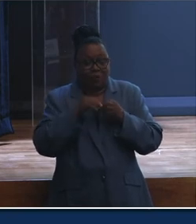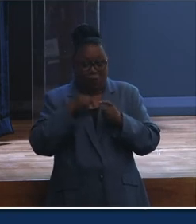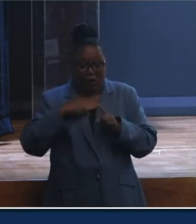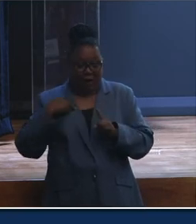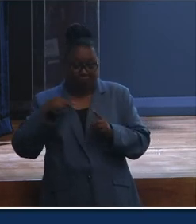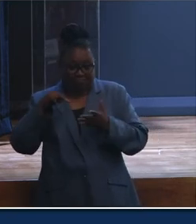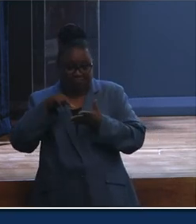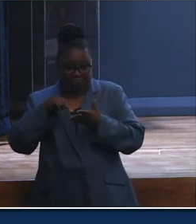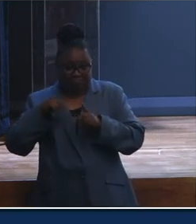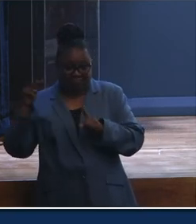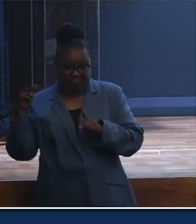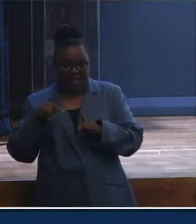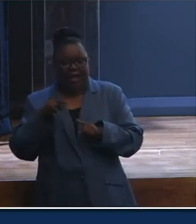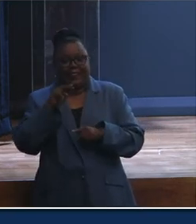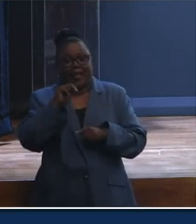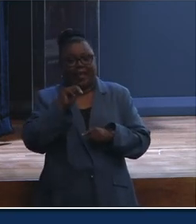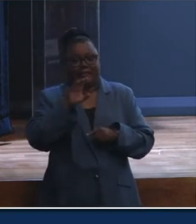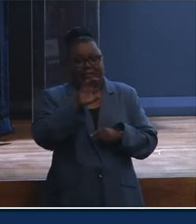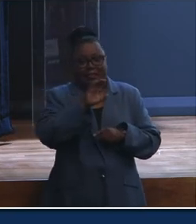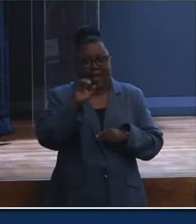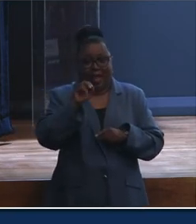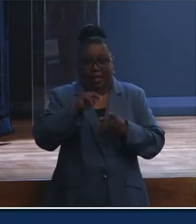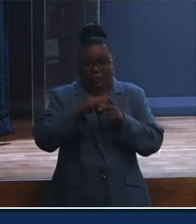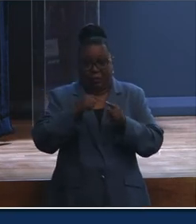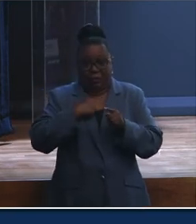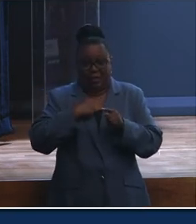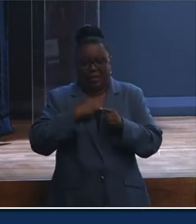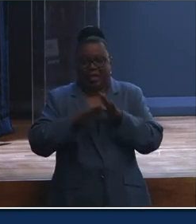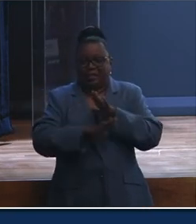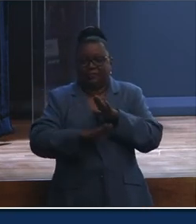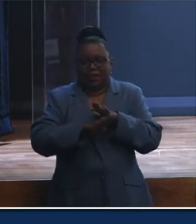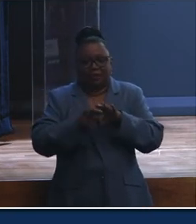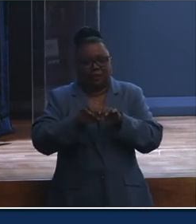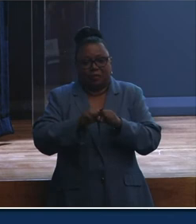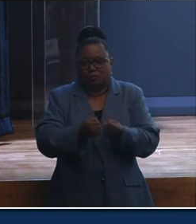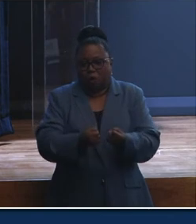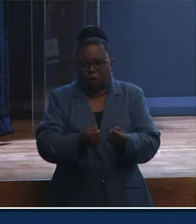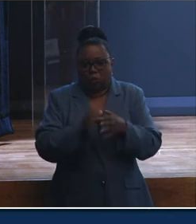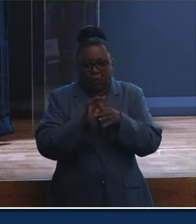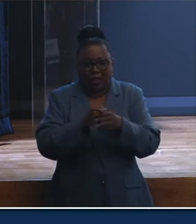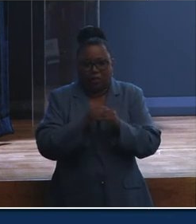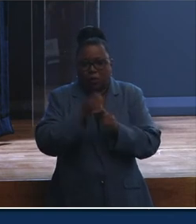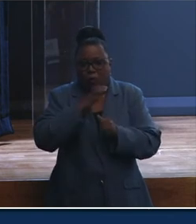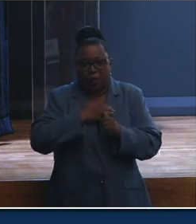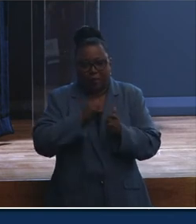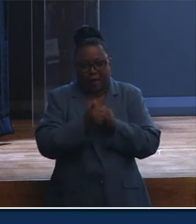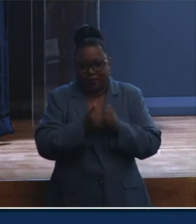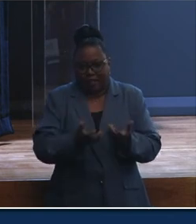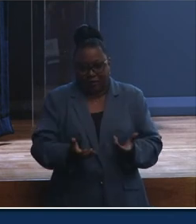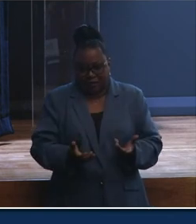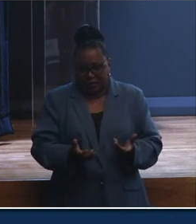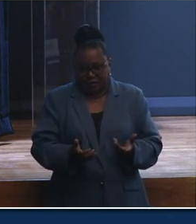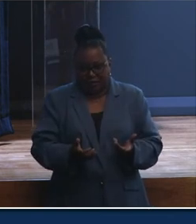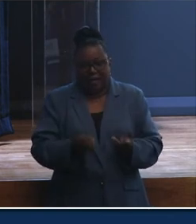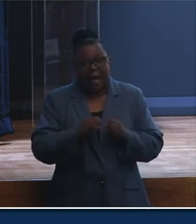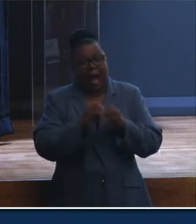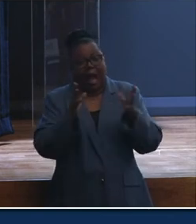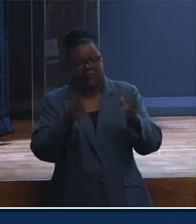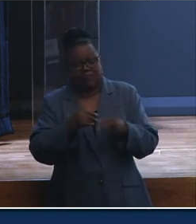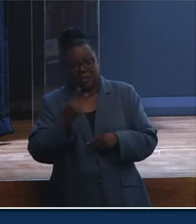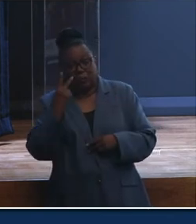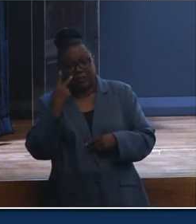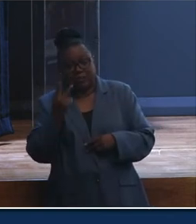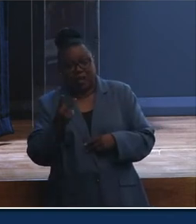am. The NCAA, to me, is fundamentally broken when it comes to women athletics. Obviously, we